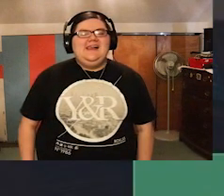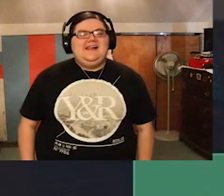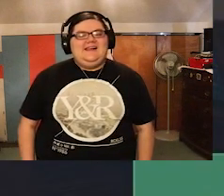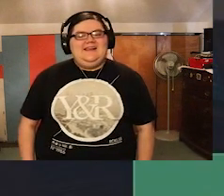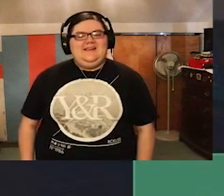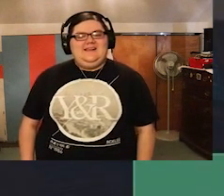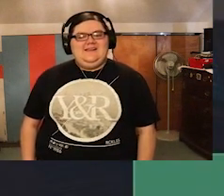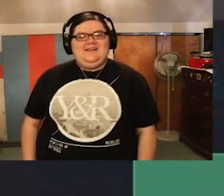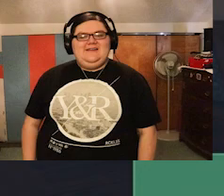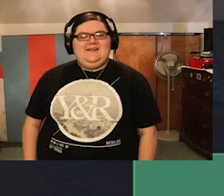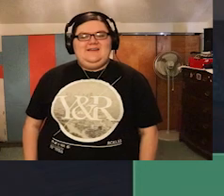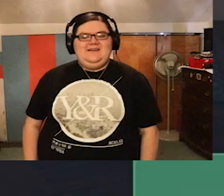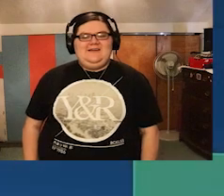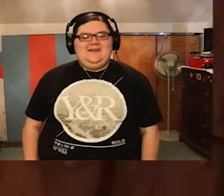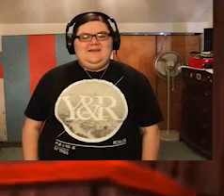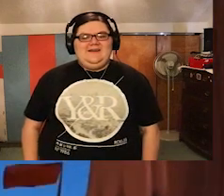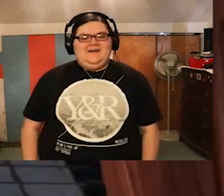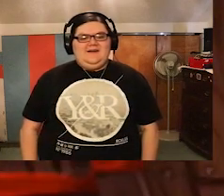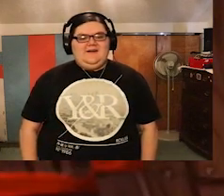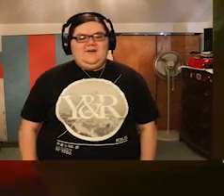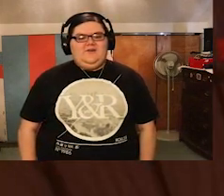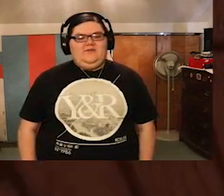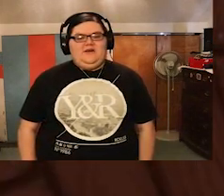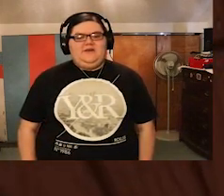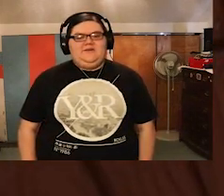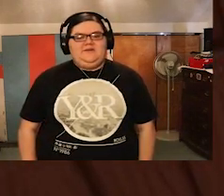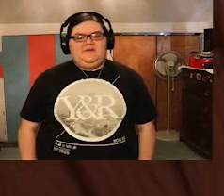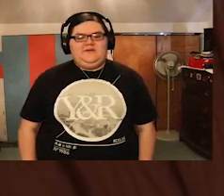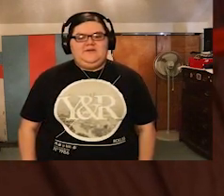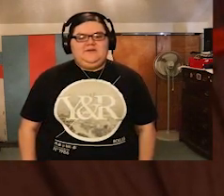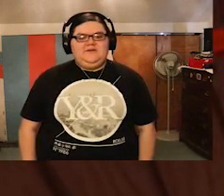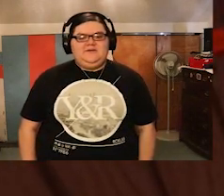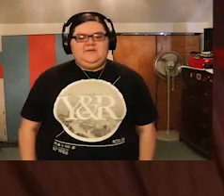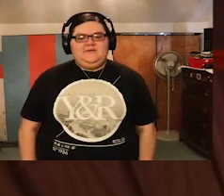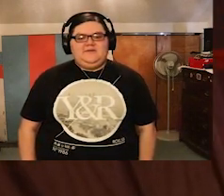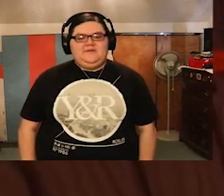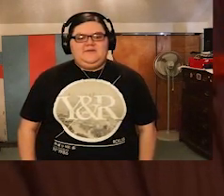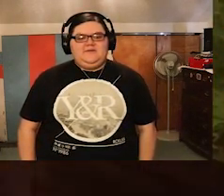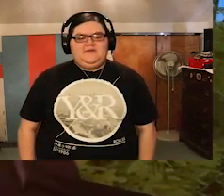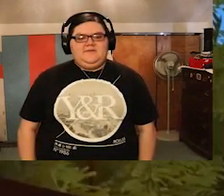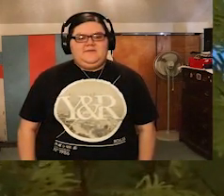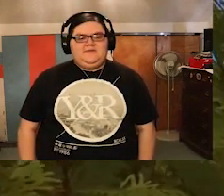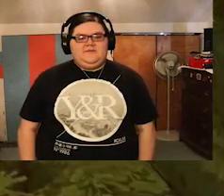Still a chance. You're ready. There's not. Don't try it. What?